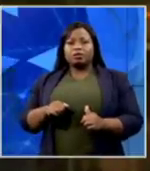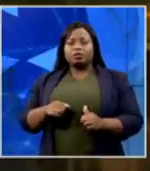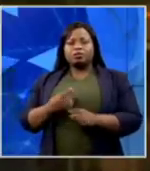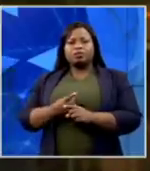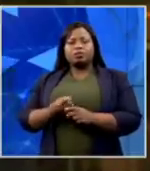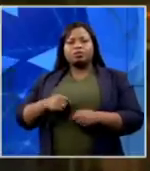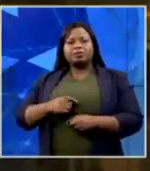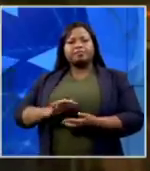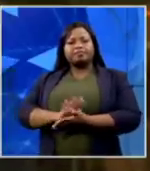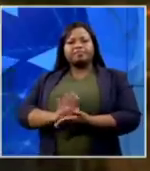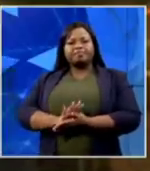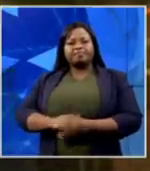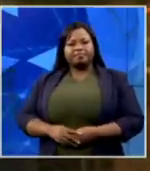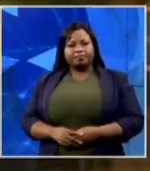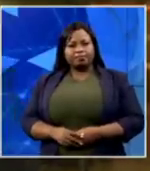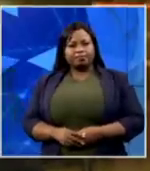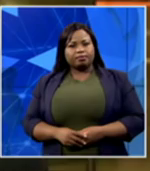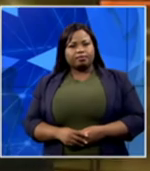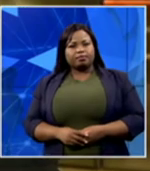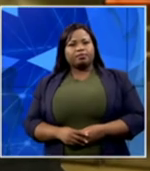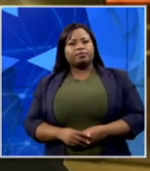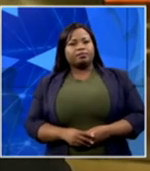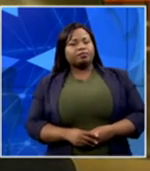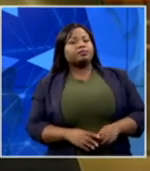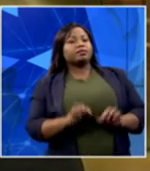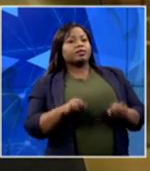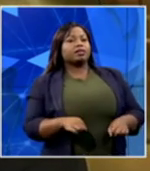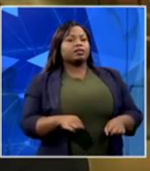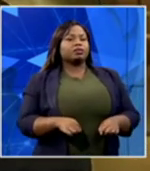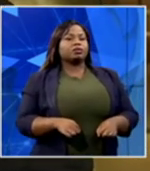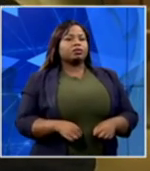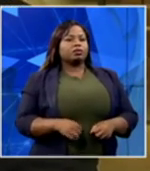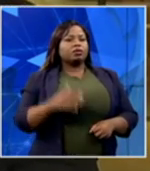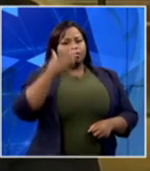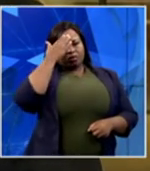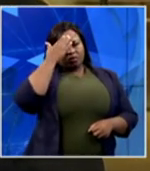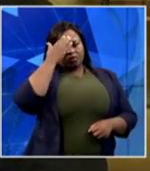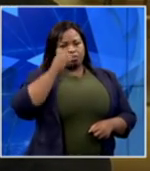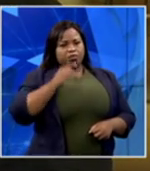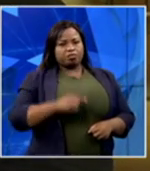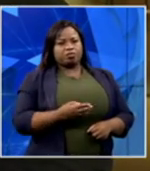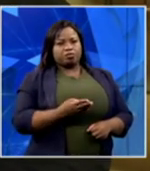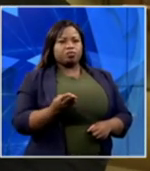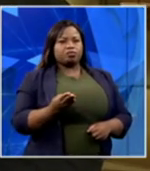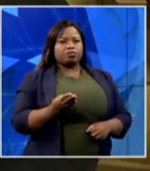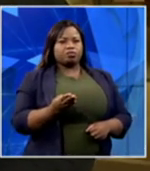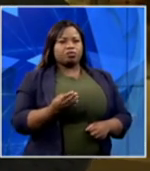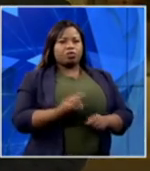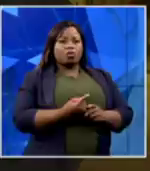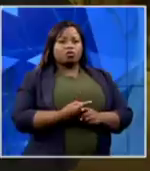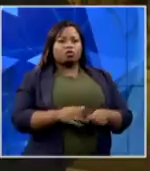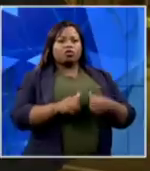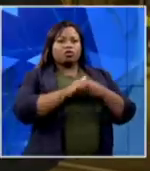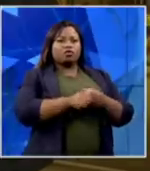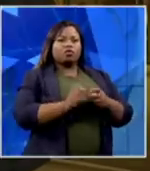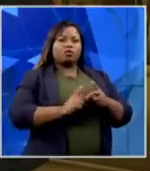difficult circumstances. I suppose all protocol will be acted upon accordingly.